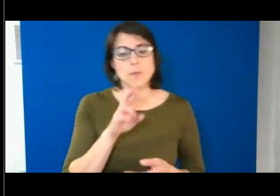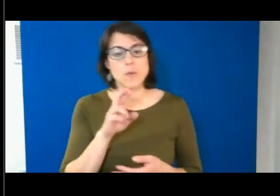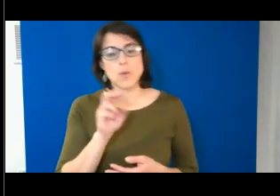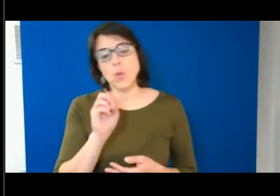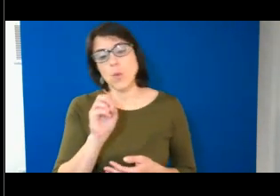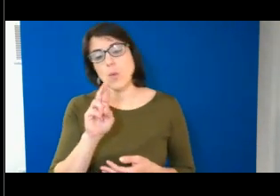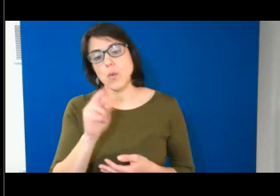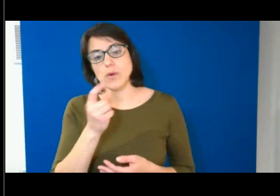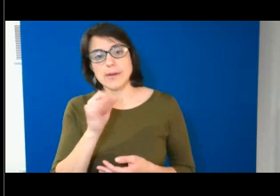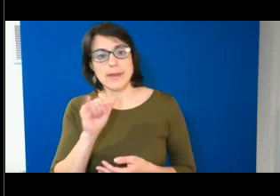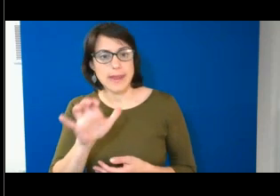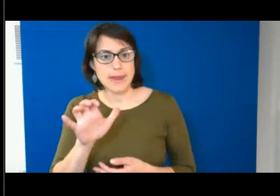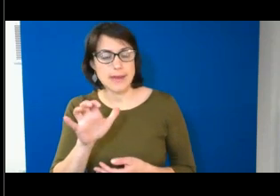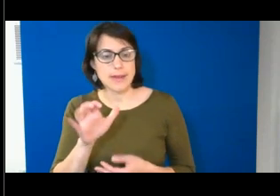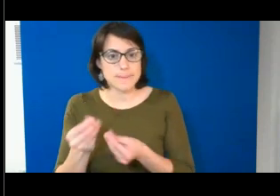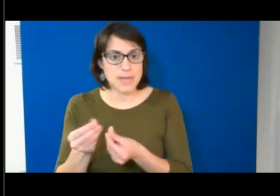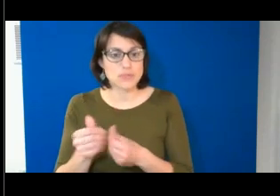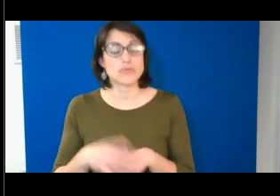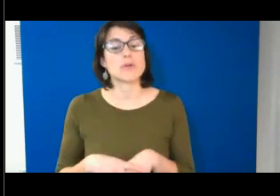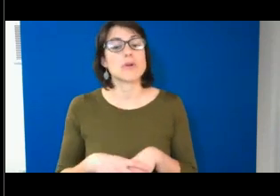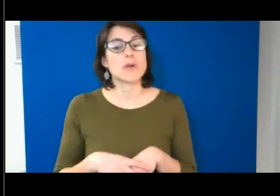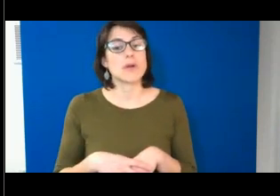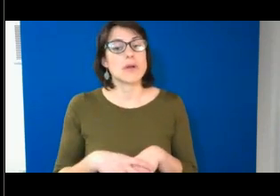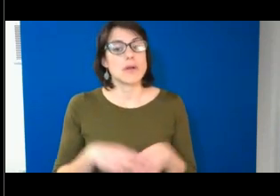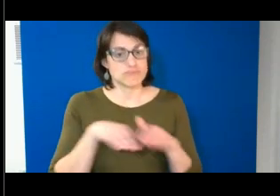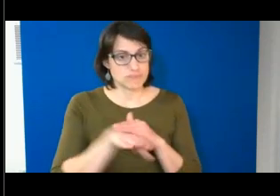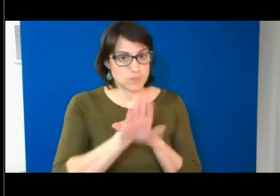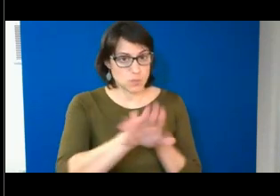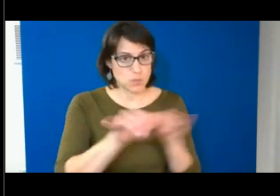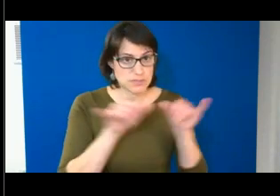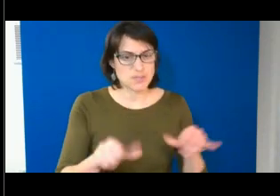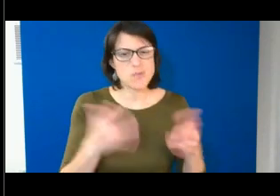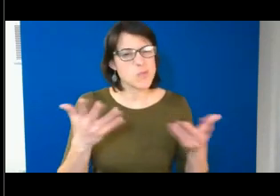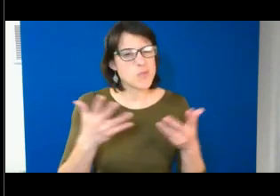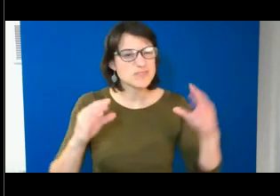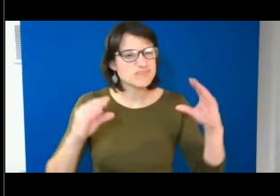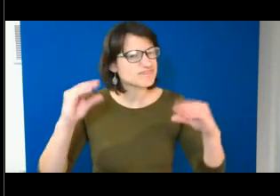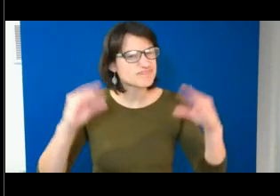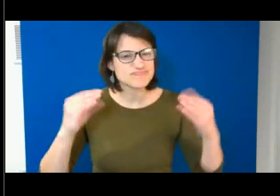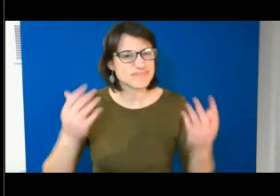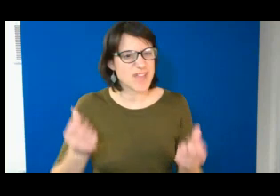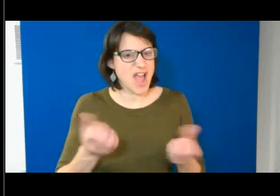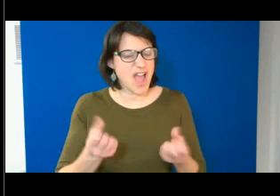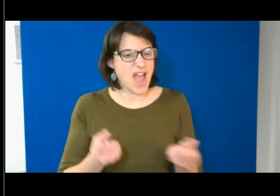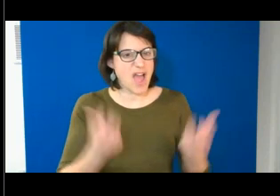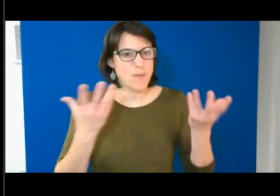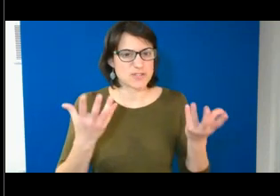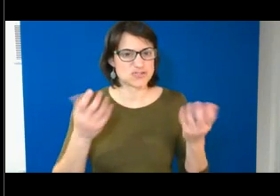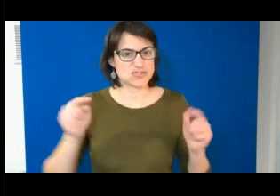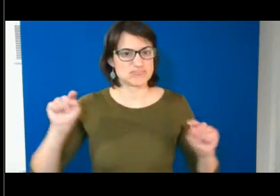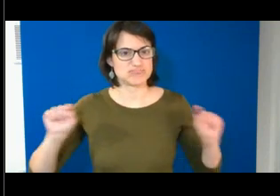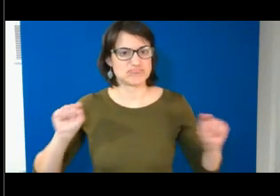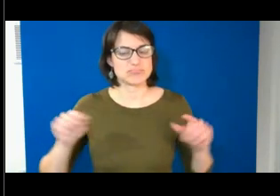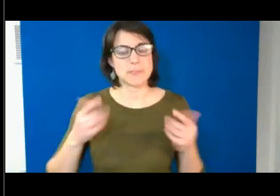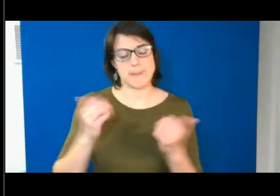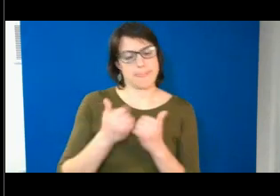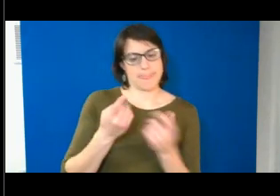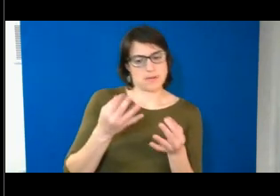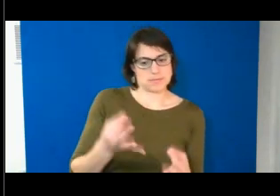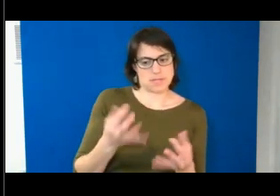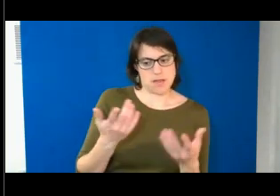through your system, what is the ratio of like plastic to organic that would make you decide whether to let it go into your system or outside of